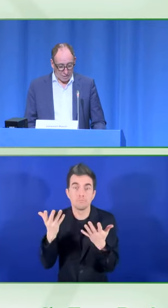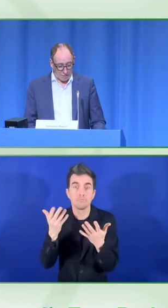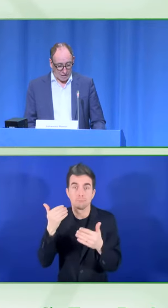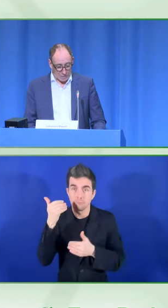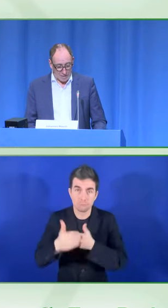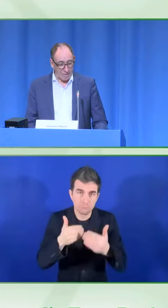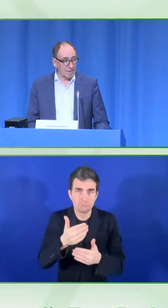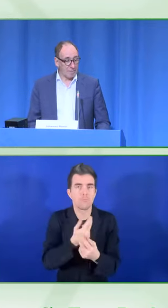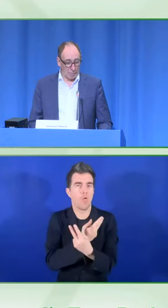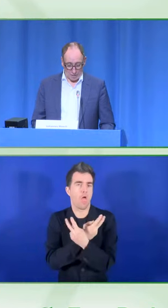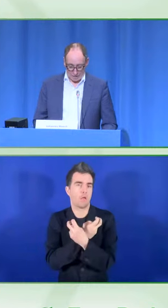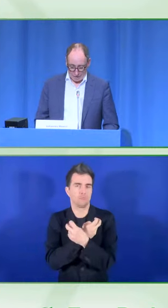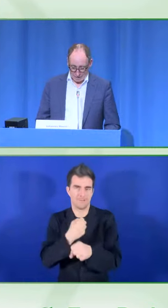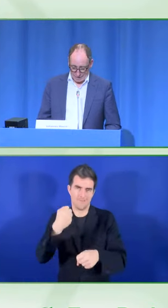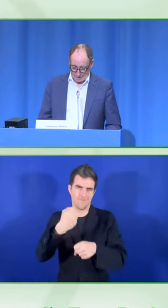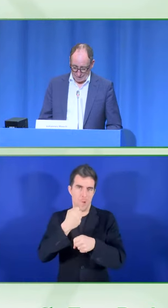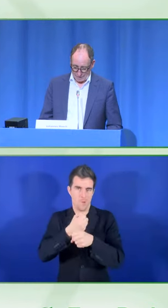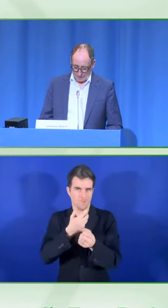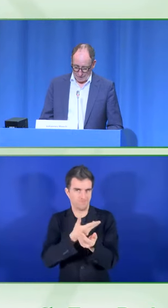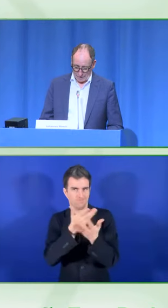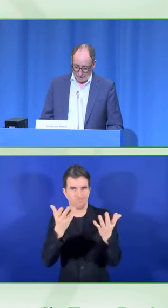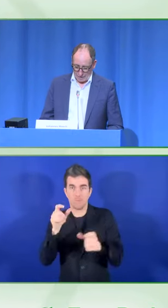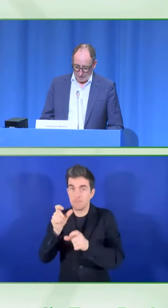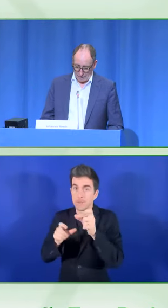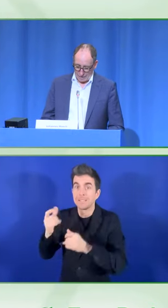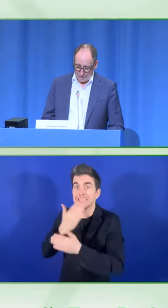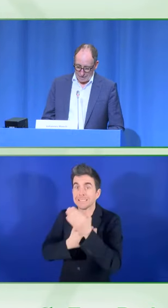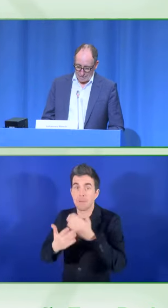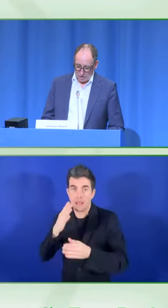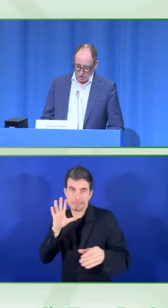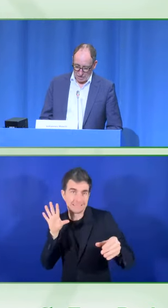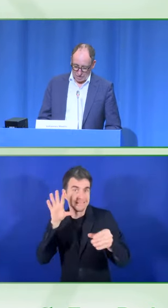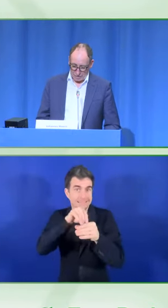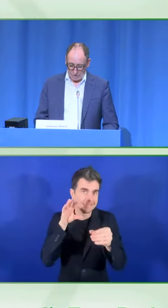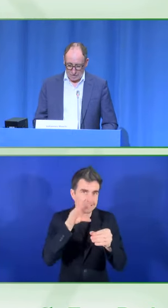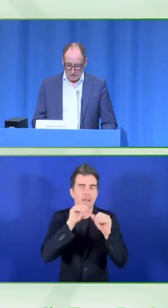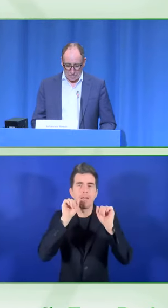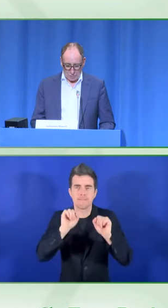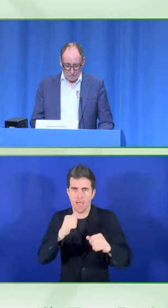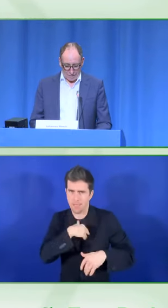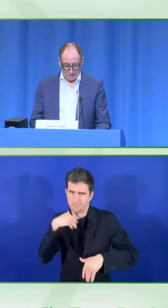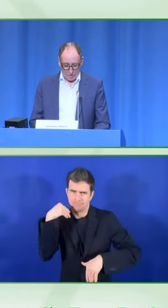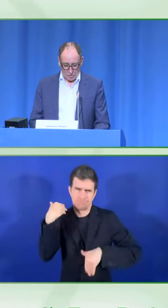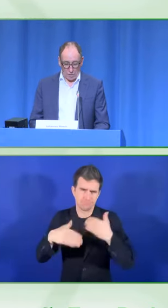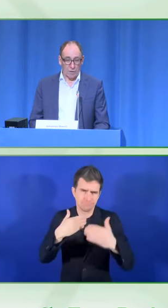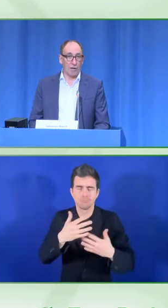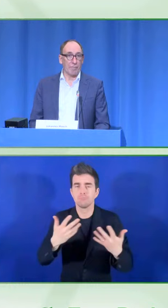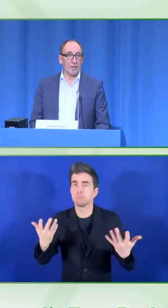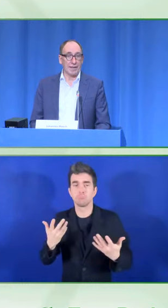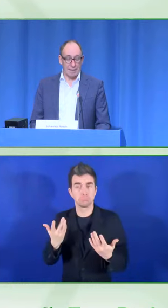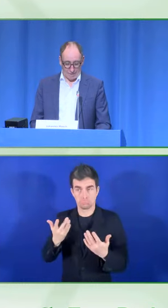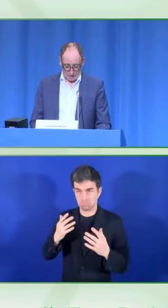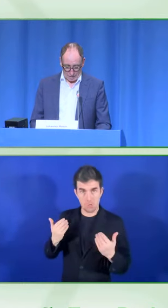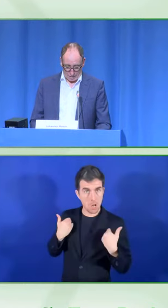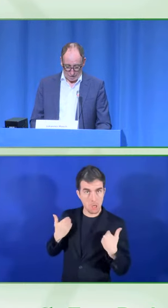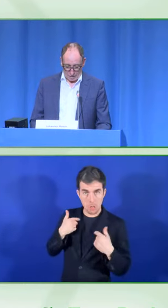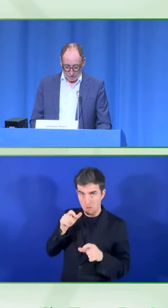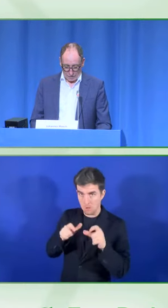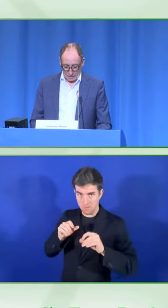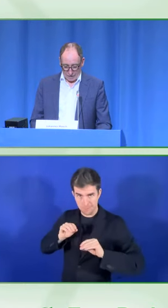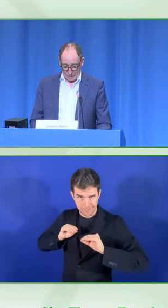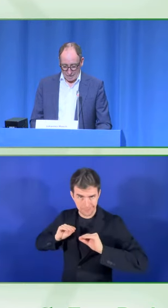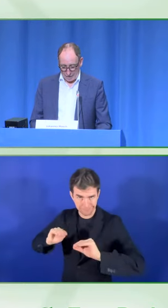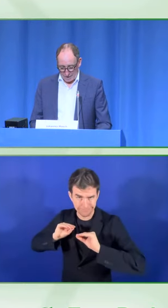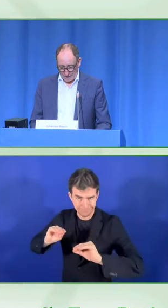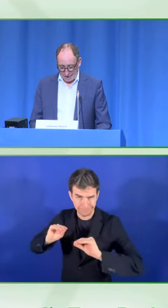a continuous support system. These measures constitute the core components